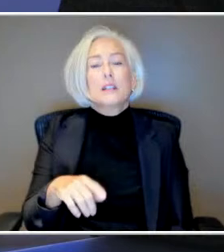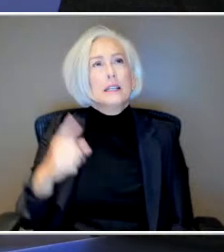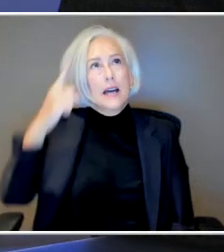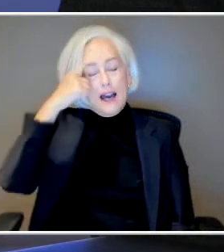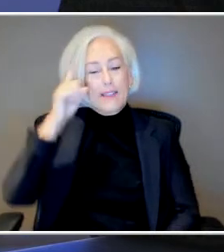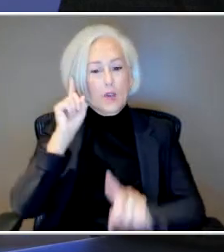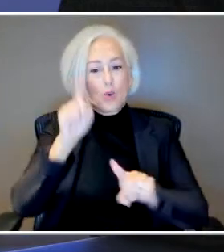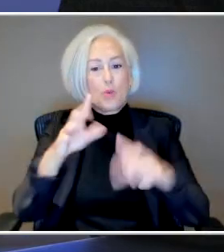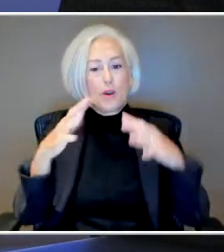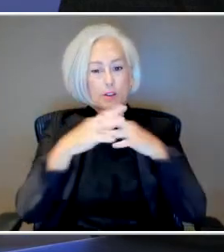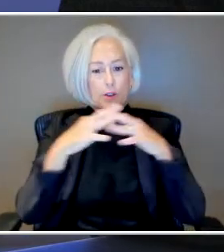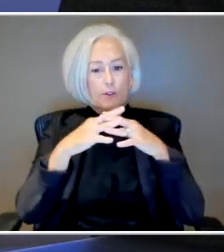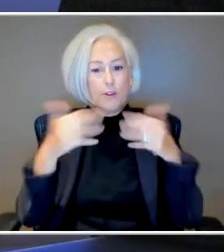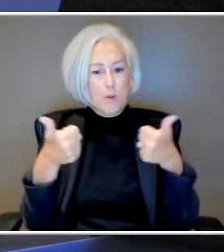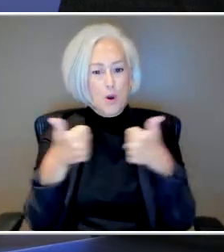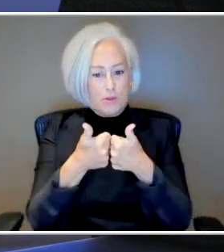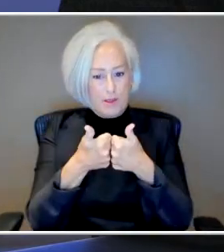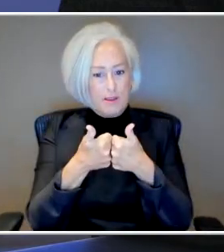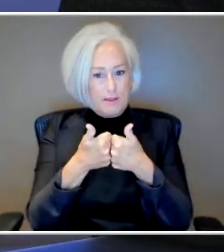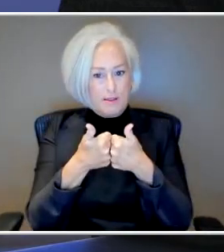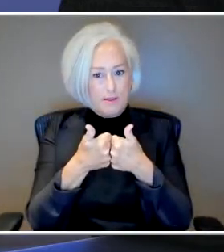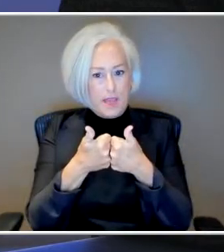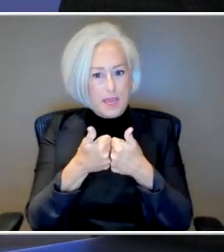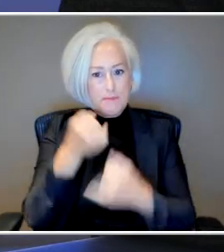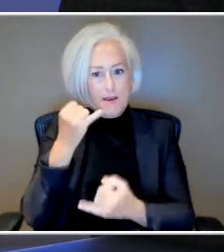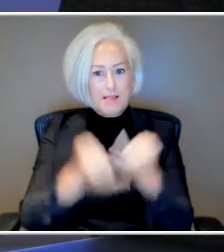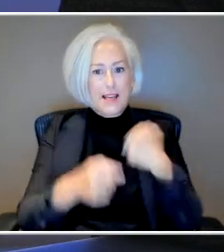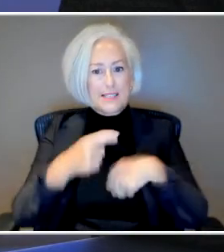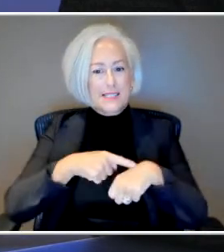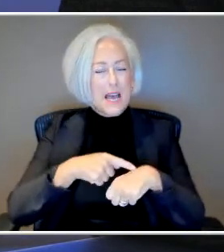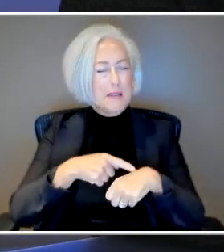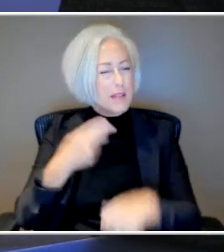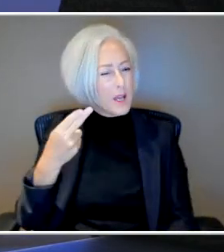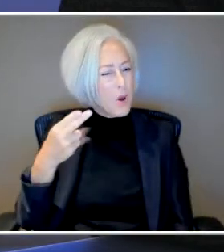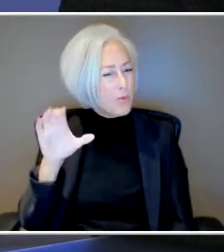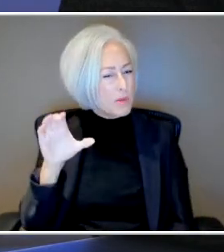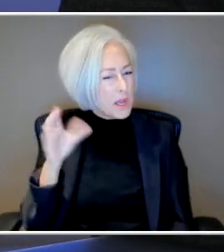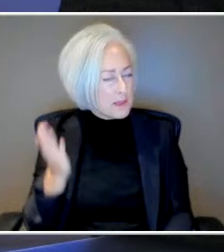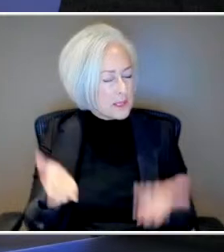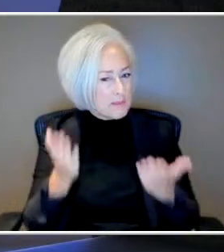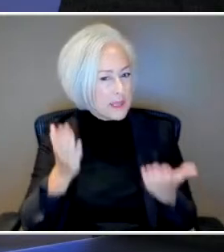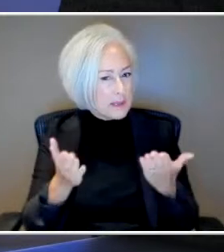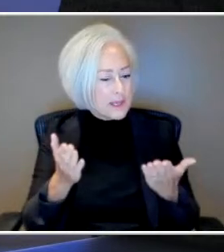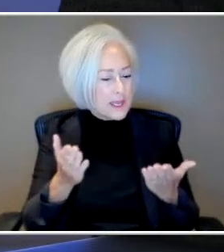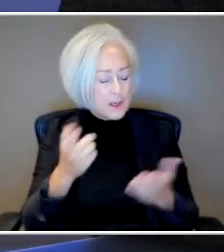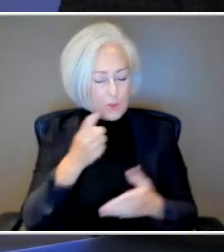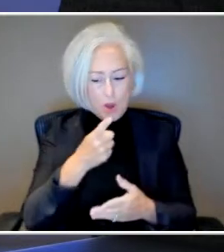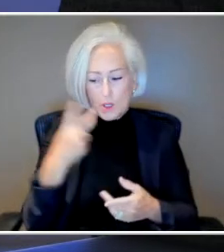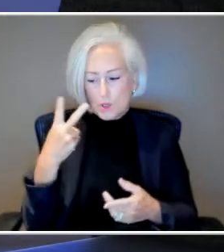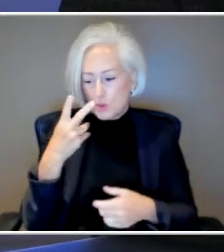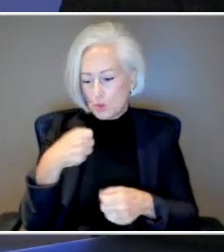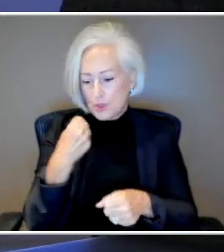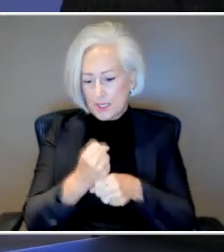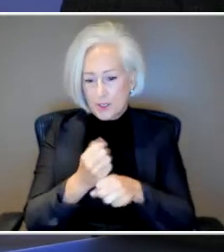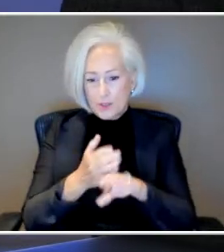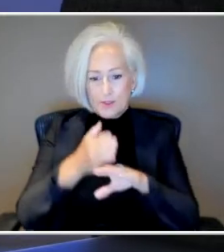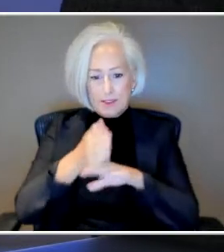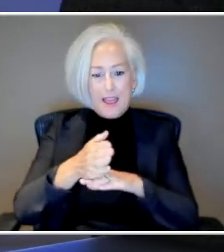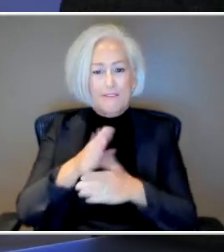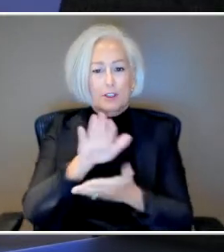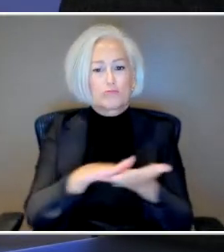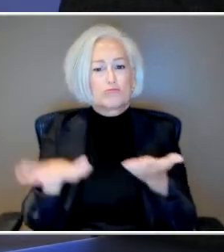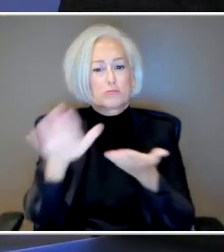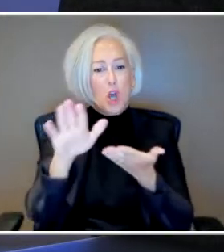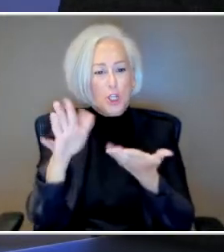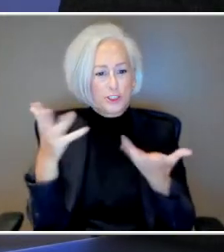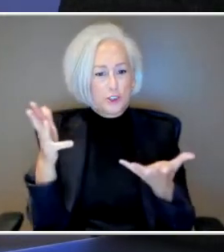last time, like a homecoming football game, maybe a year or two after we were in college. That's